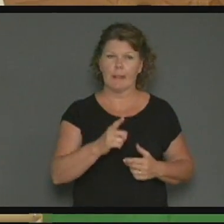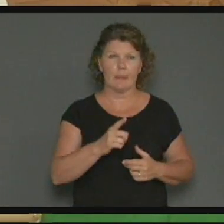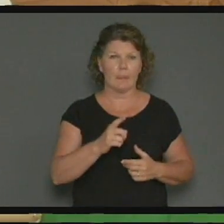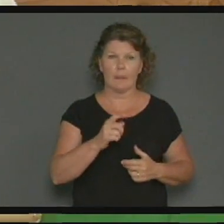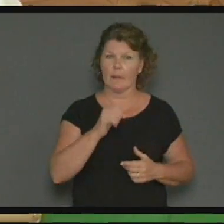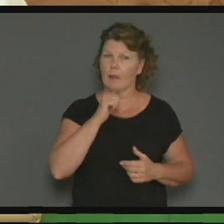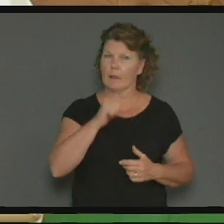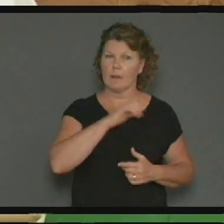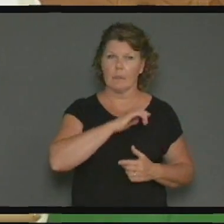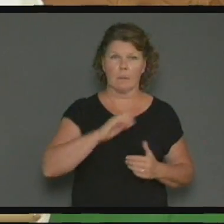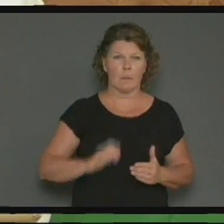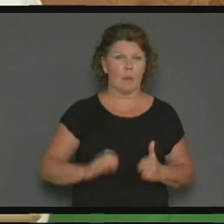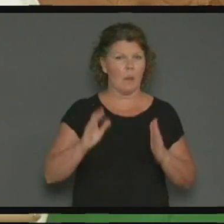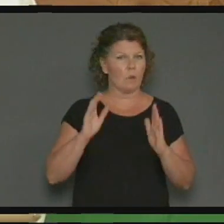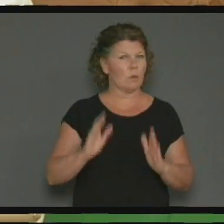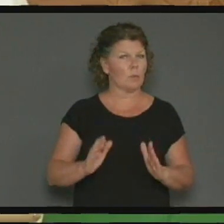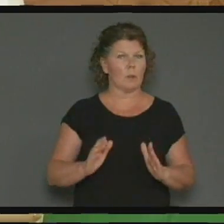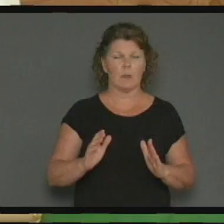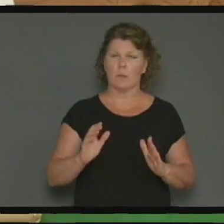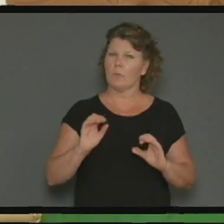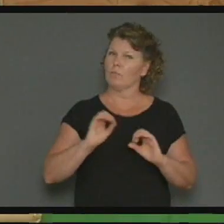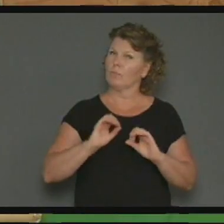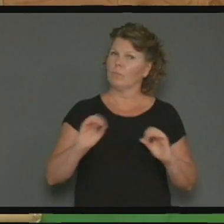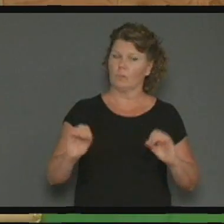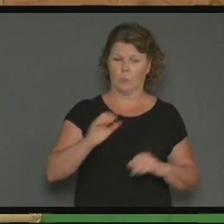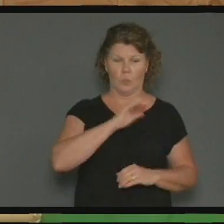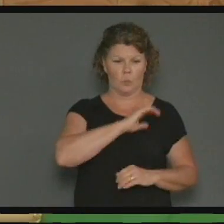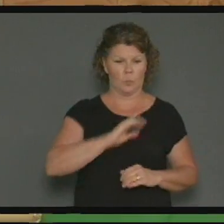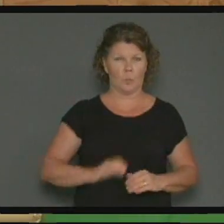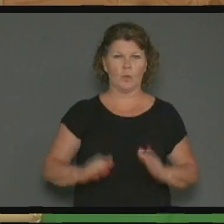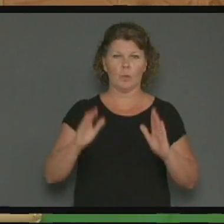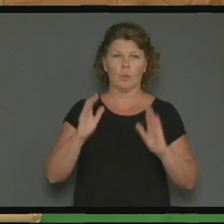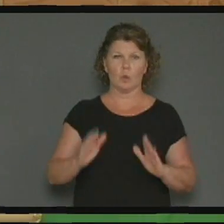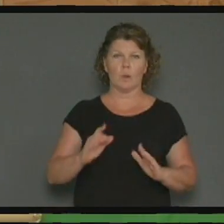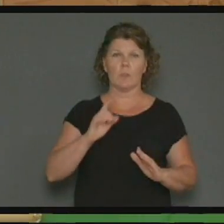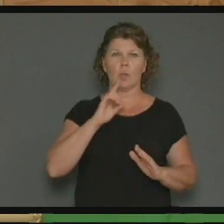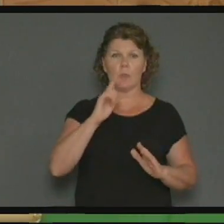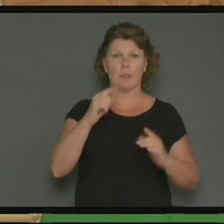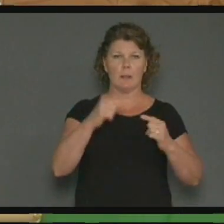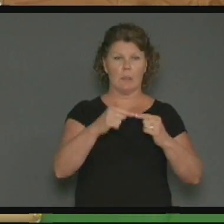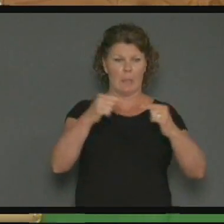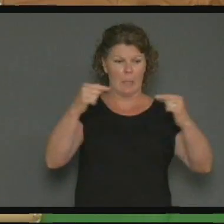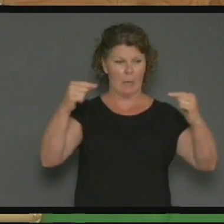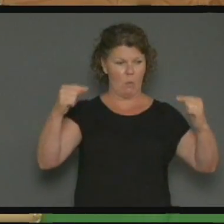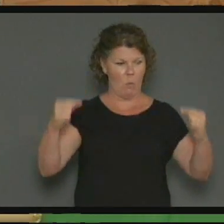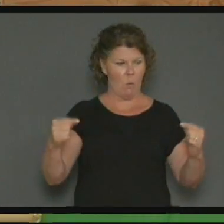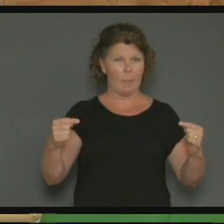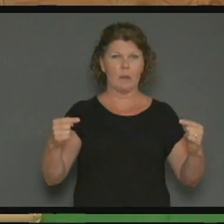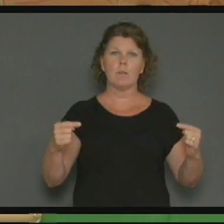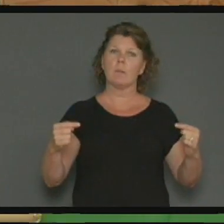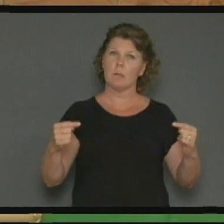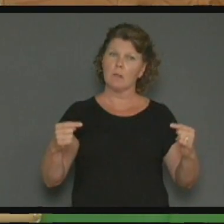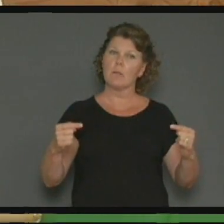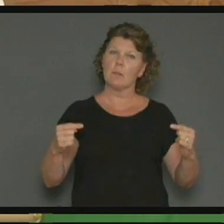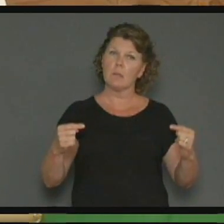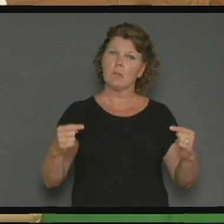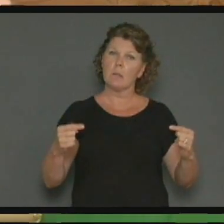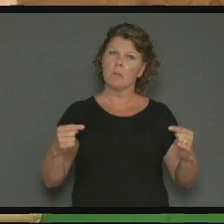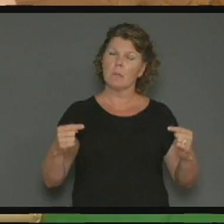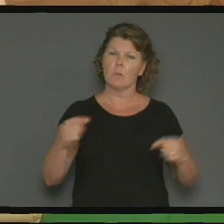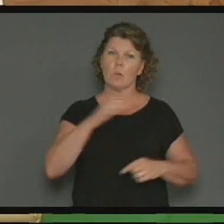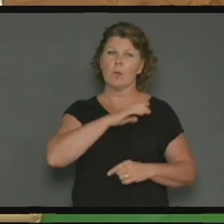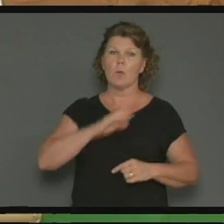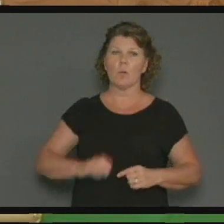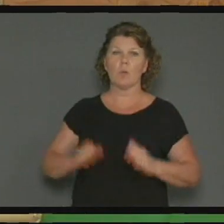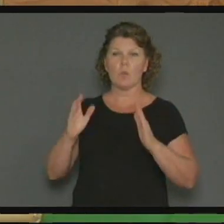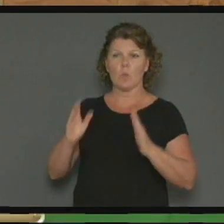what Christianity is at all. Christianity is actually the very opposite of that. Christianity is